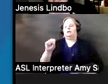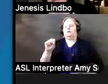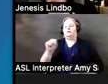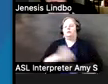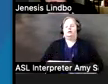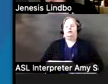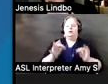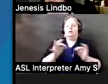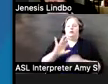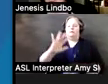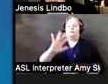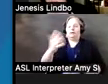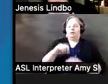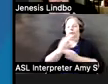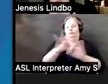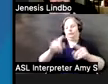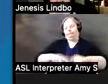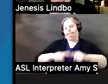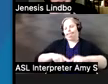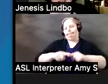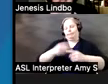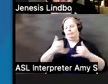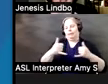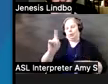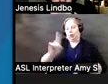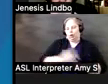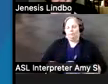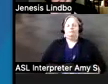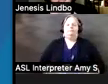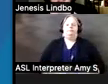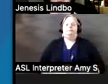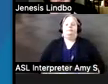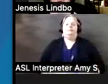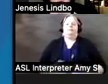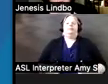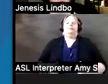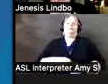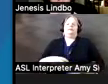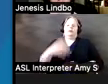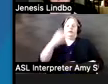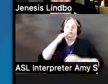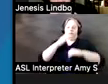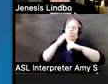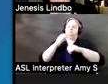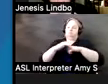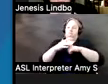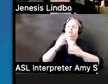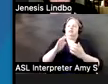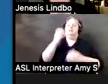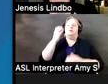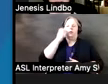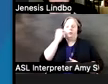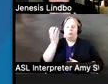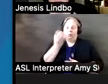Cost is $5 or free, depending on where you play it. It is available for mobile, Nintendo Switch,